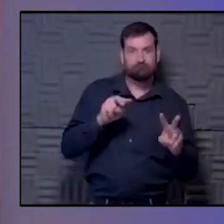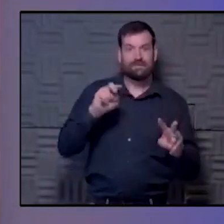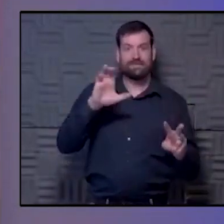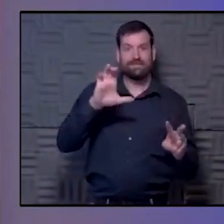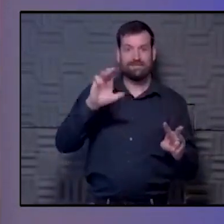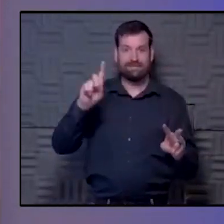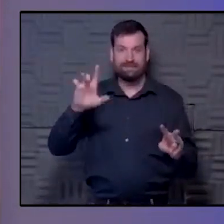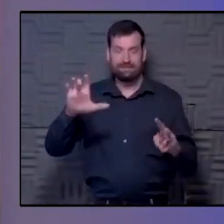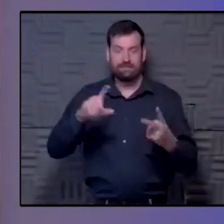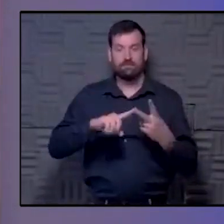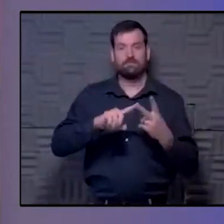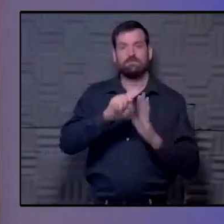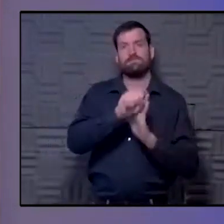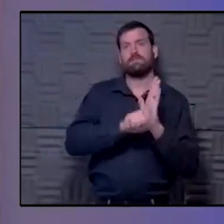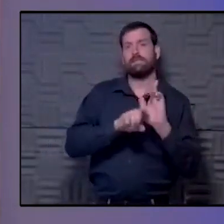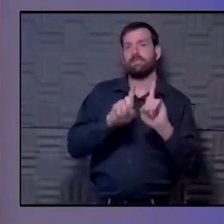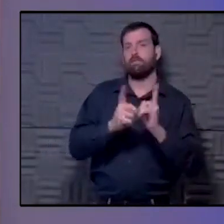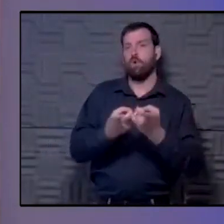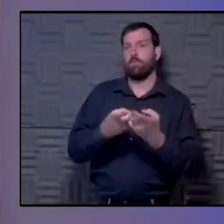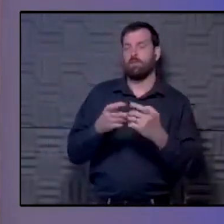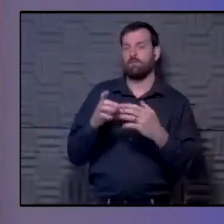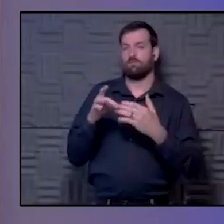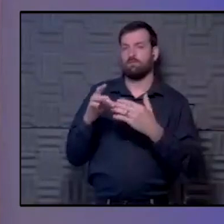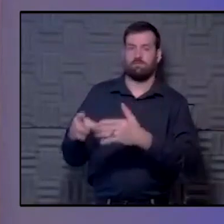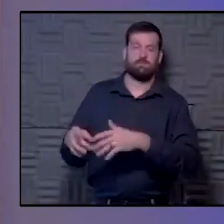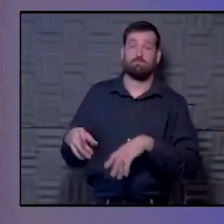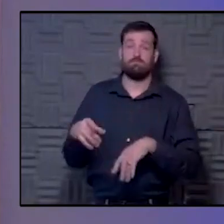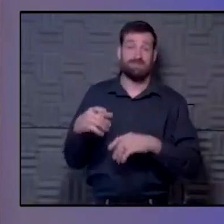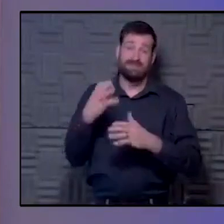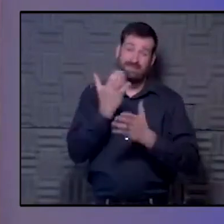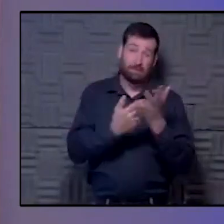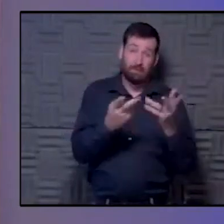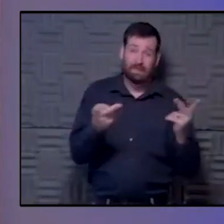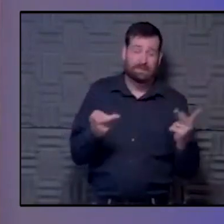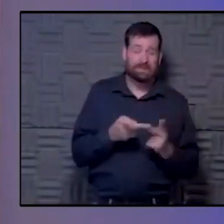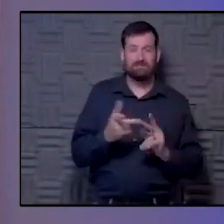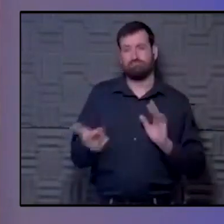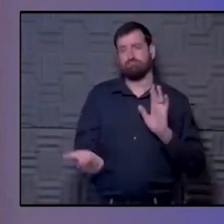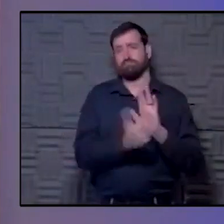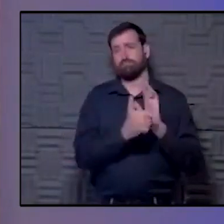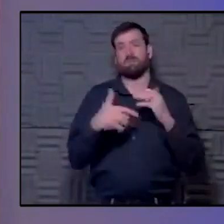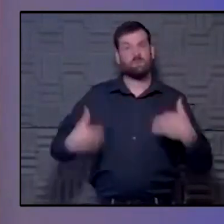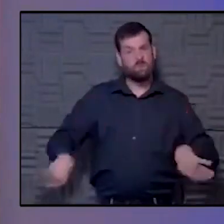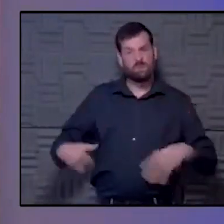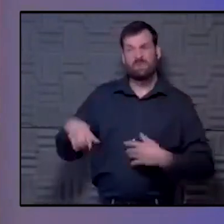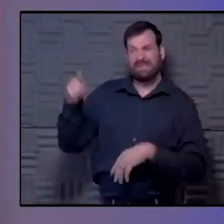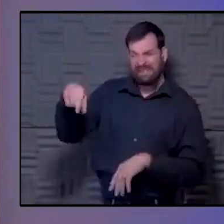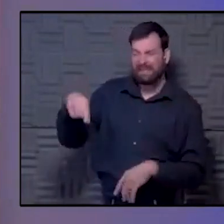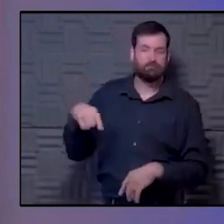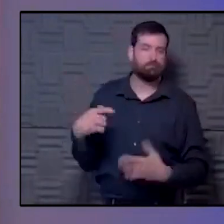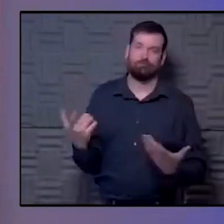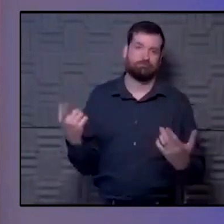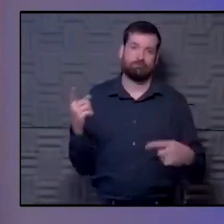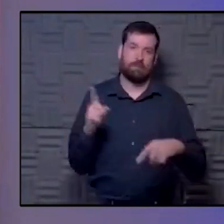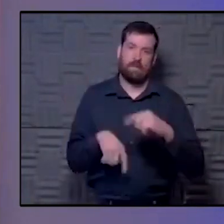CDC and the State Department guidelines. Some places you cannot travel to. They may have great need, but you just can't get in there.